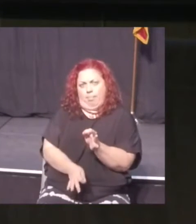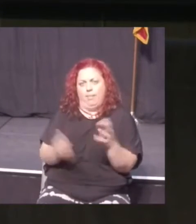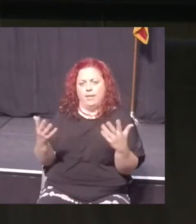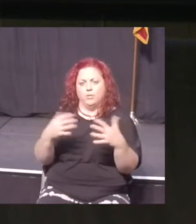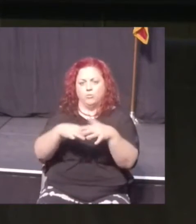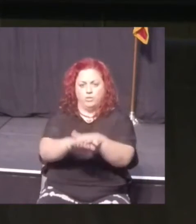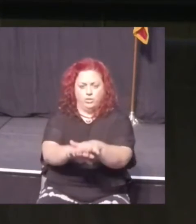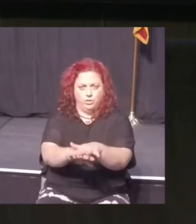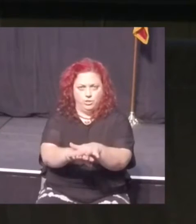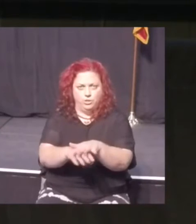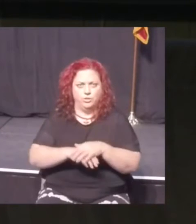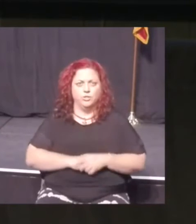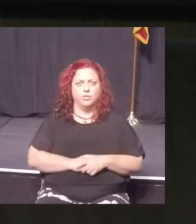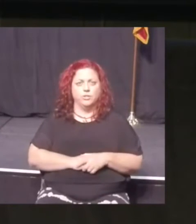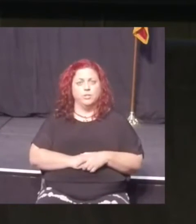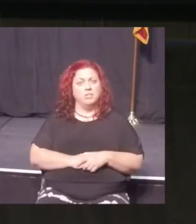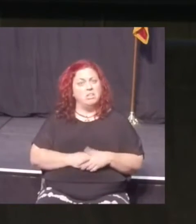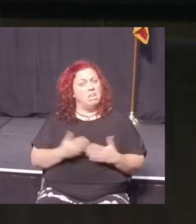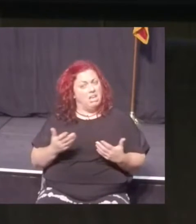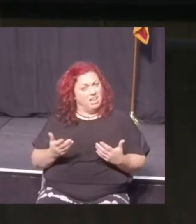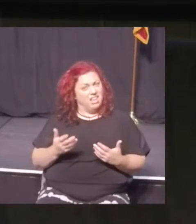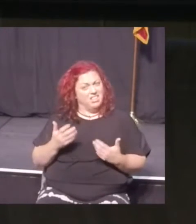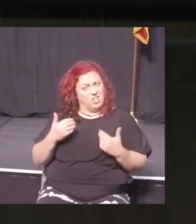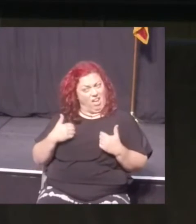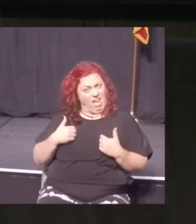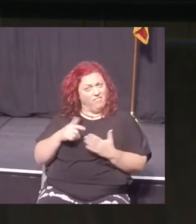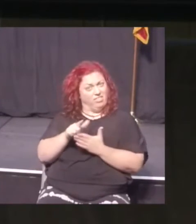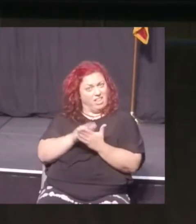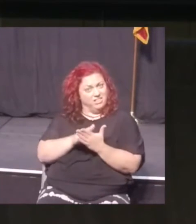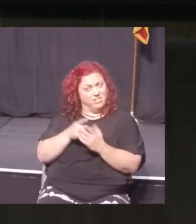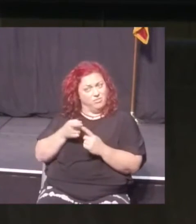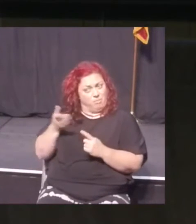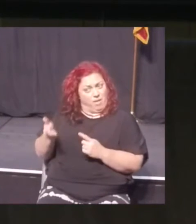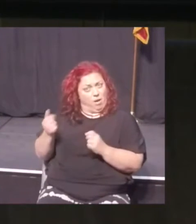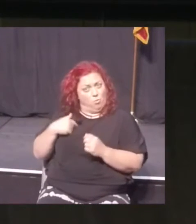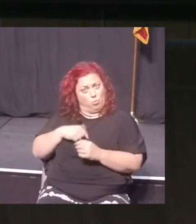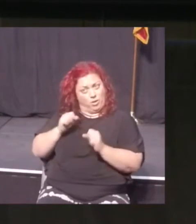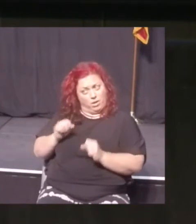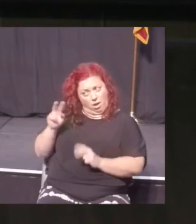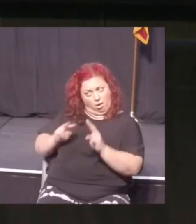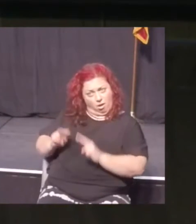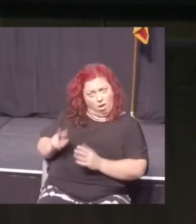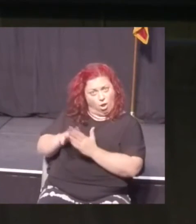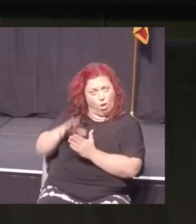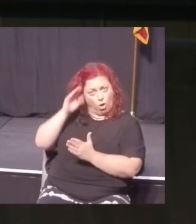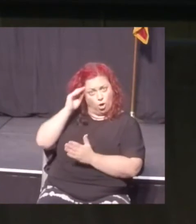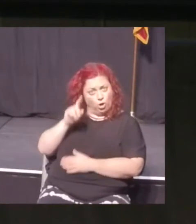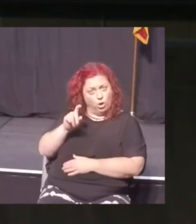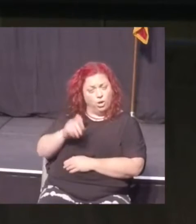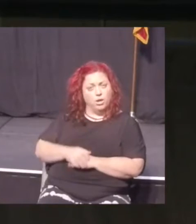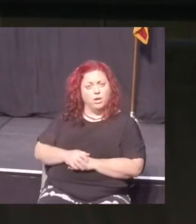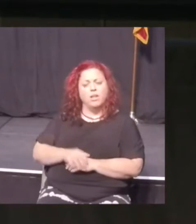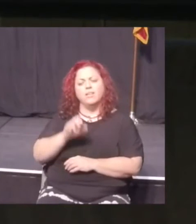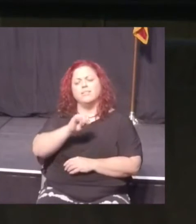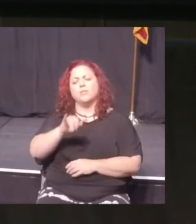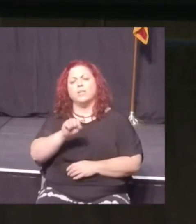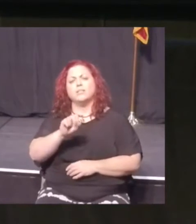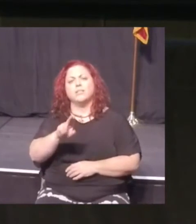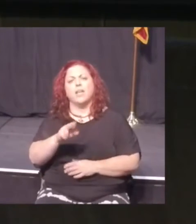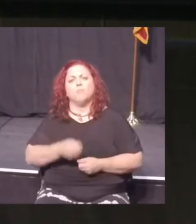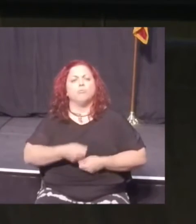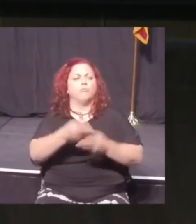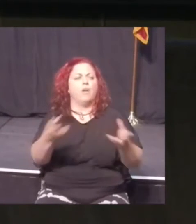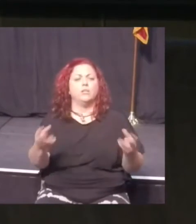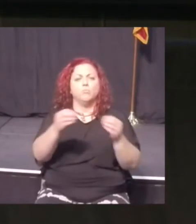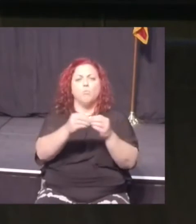integration. Are there lessons in those insights for us? San Jose State provides more engineers to